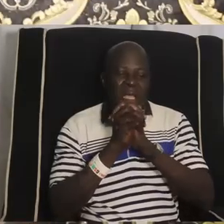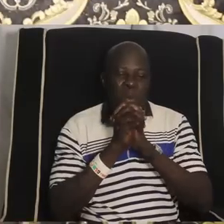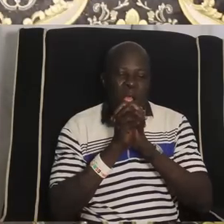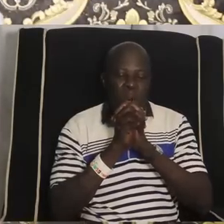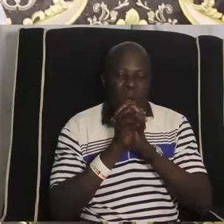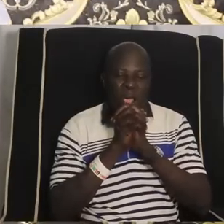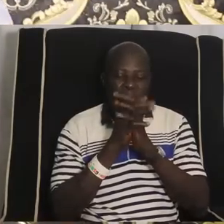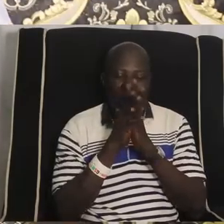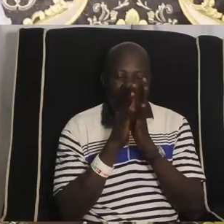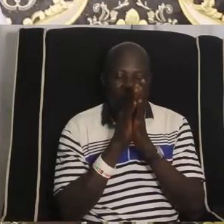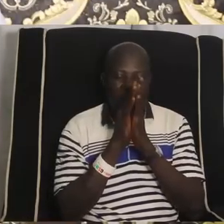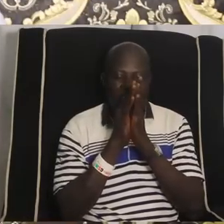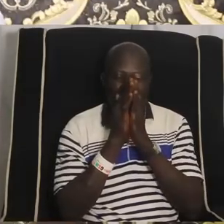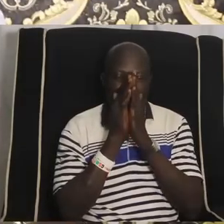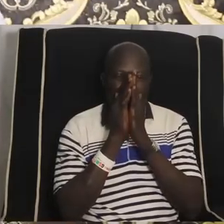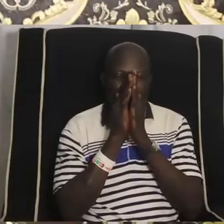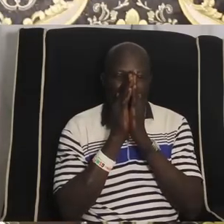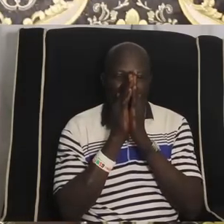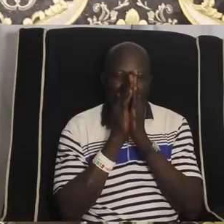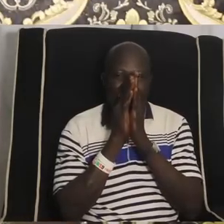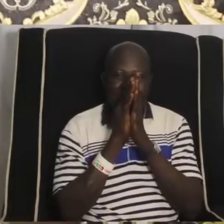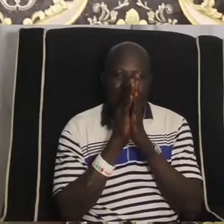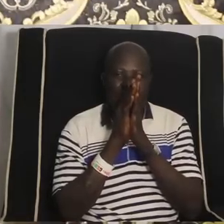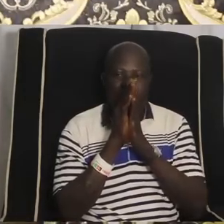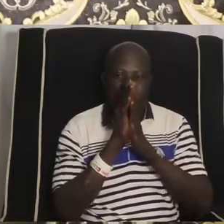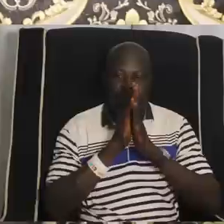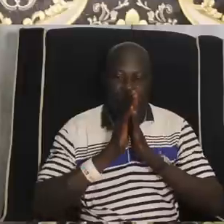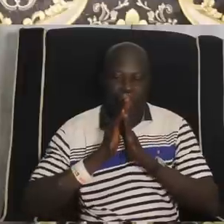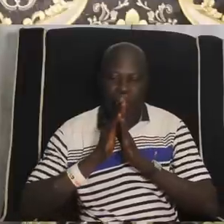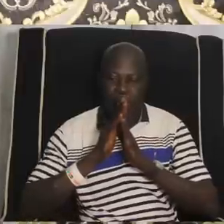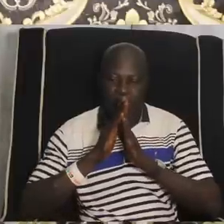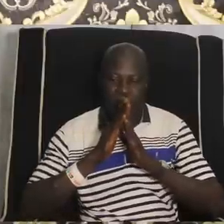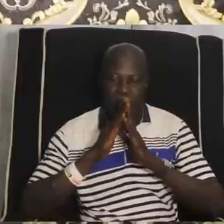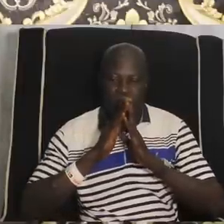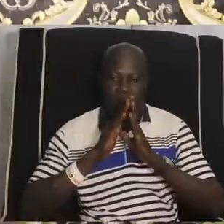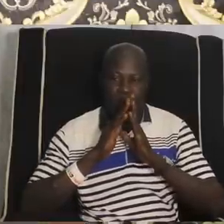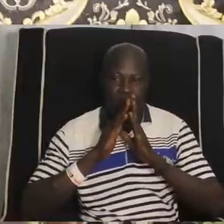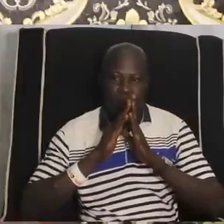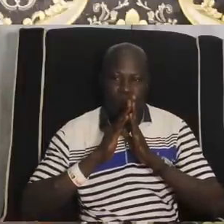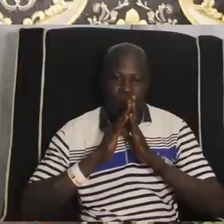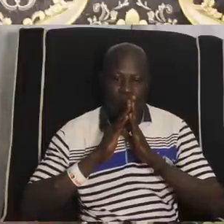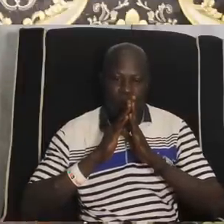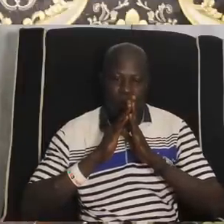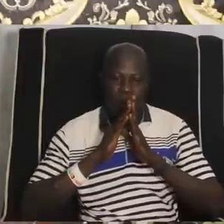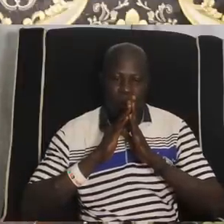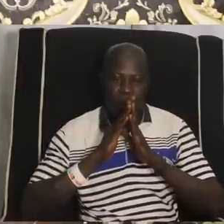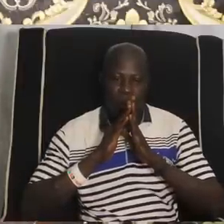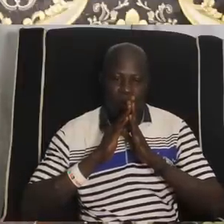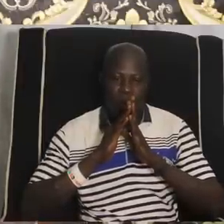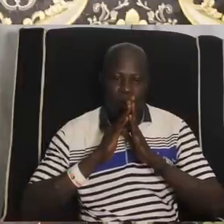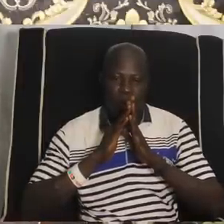name of Jesus Christ of Nazareth. Ogun yẹn kò gbiná. Amen. That battle will wà dá sẹ́gun. Amen. Jésù